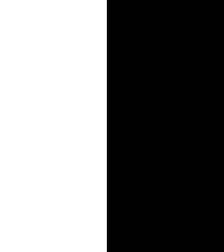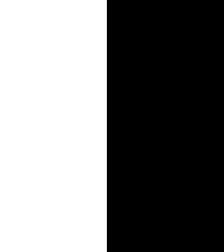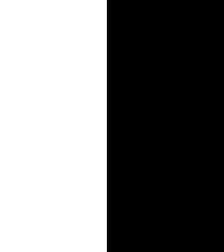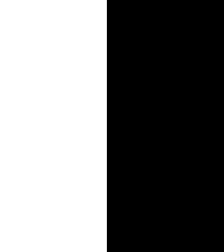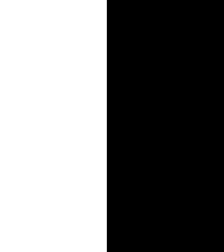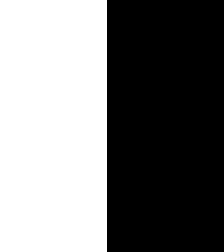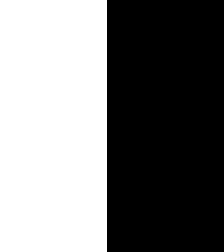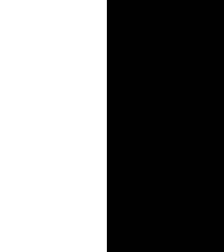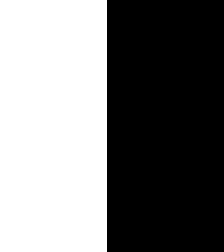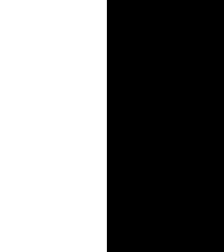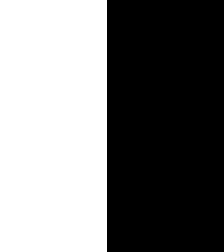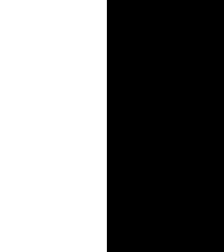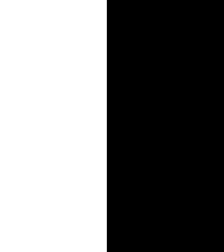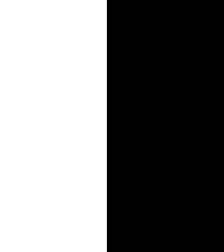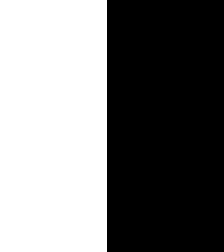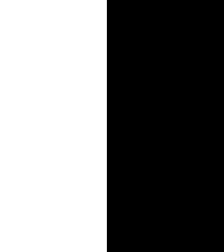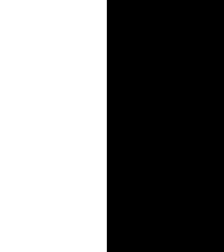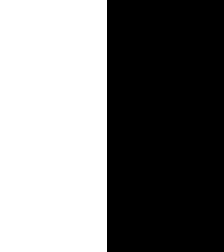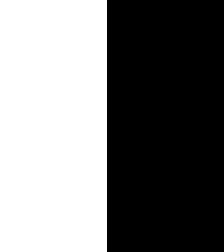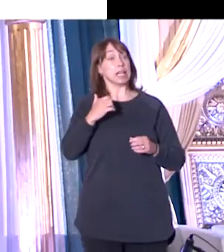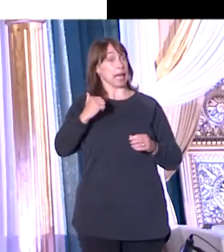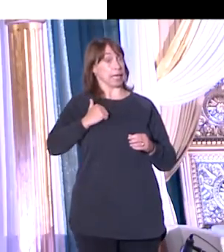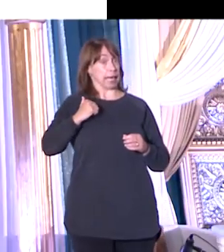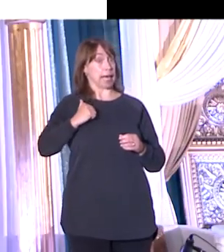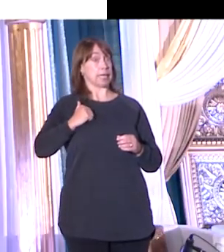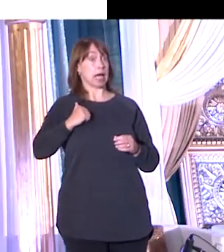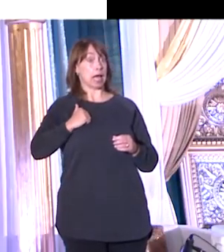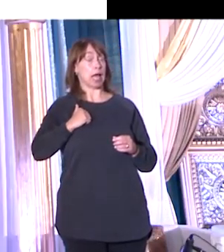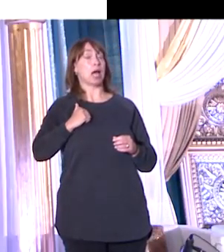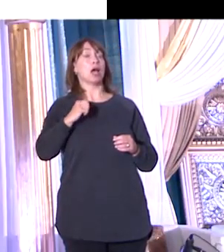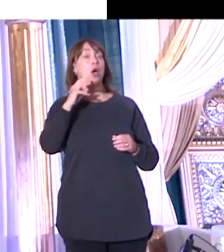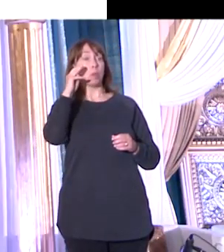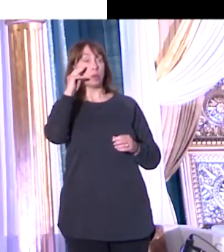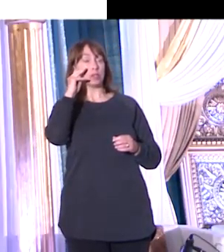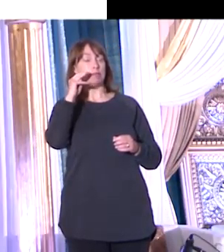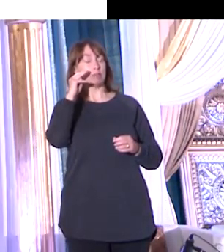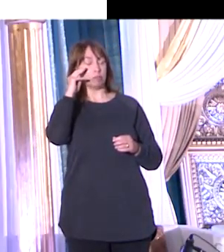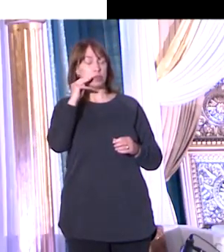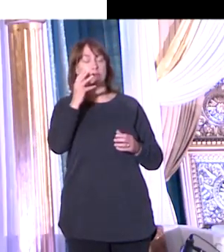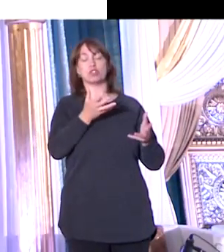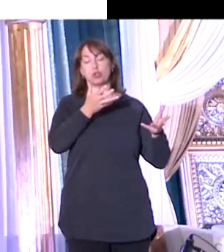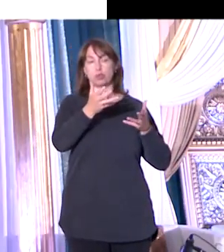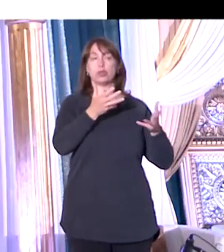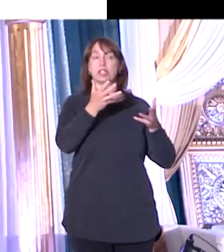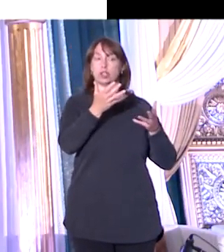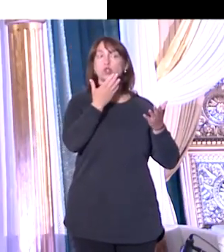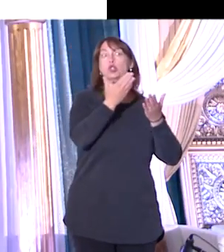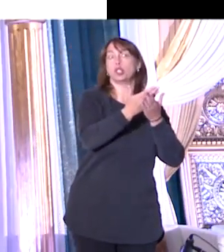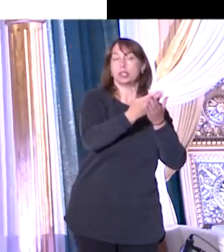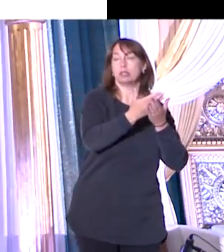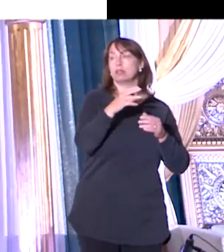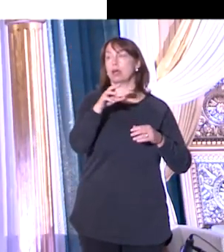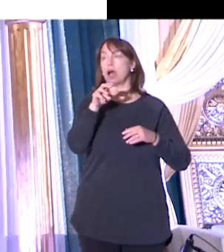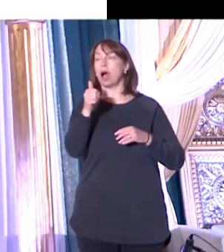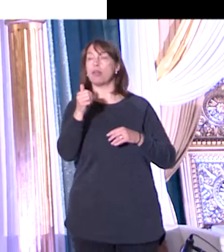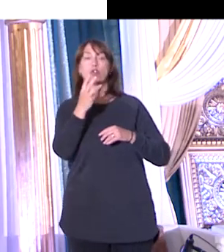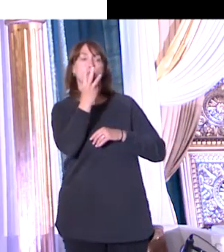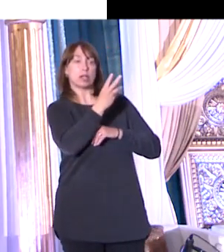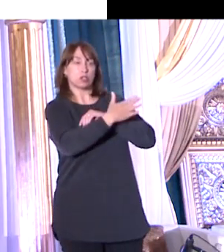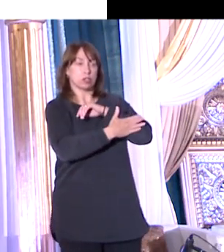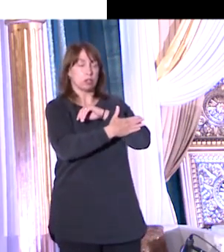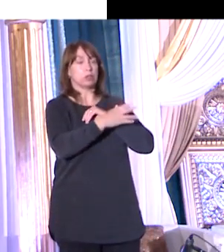that Muslims in Canada are treated better than Muslims in most other Western countries. And we can see that this opinion has strengthened in